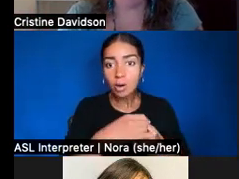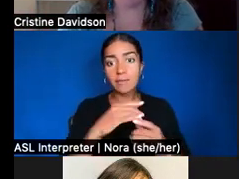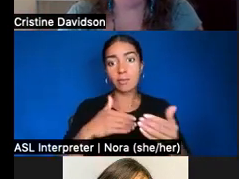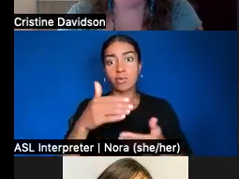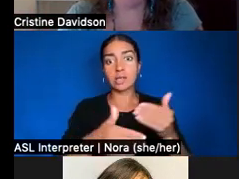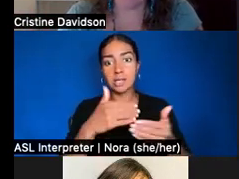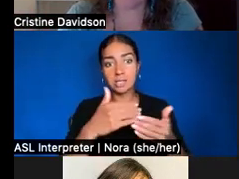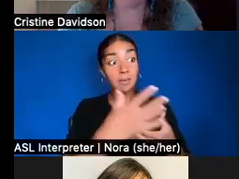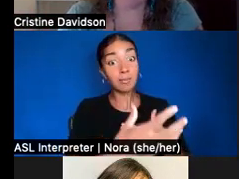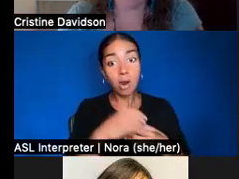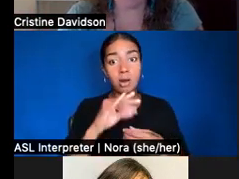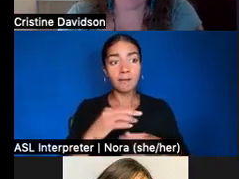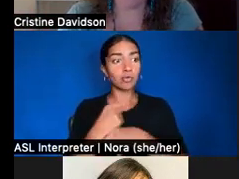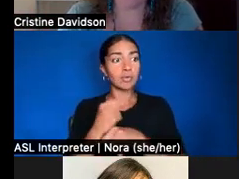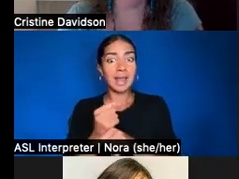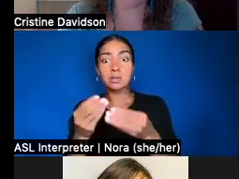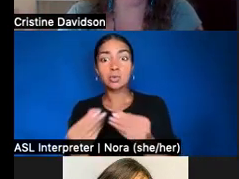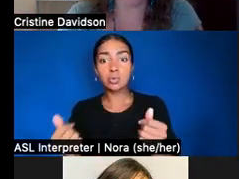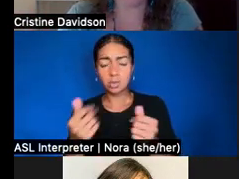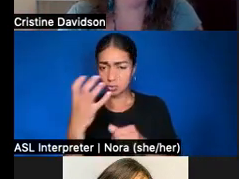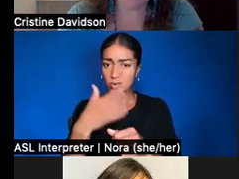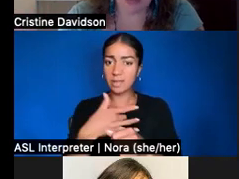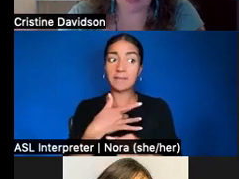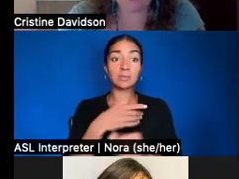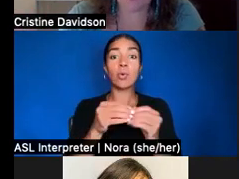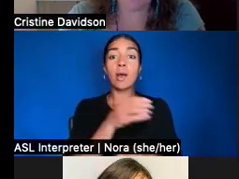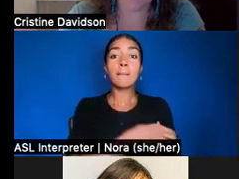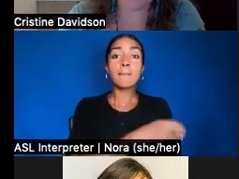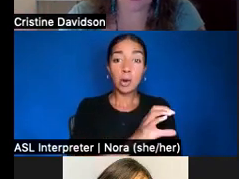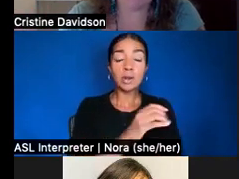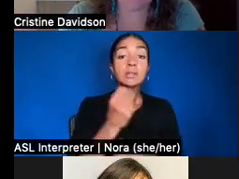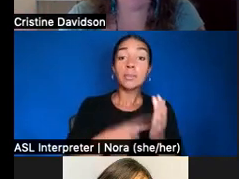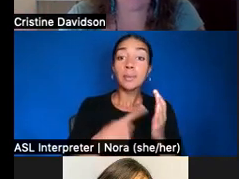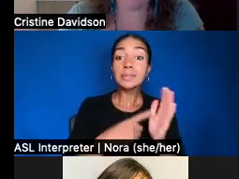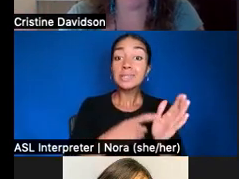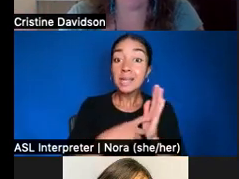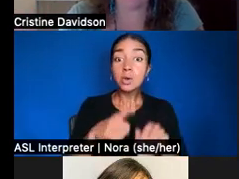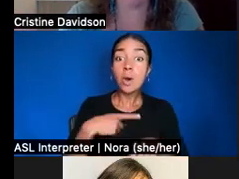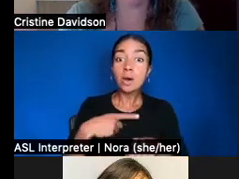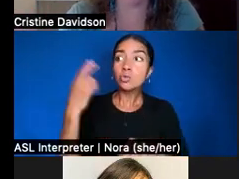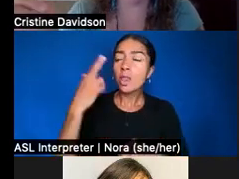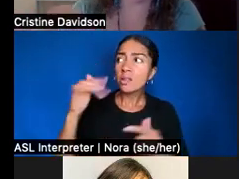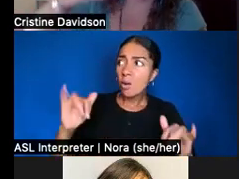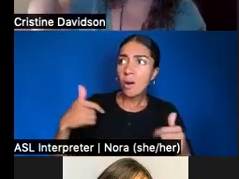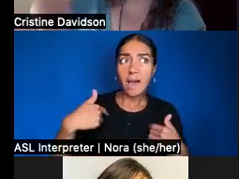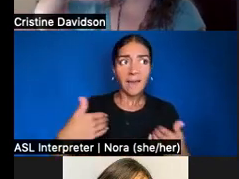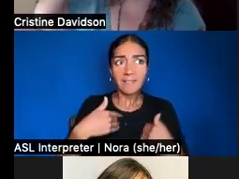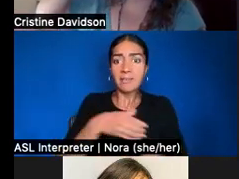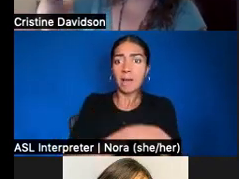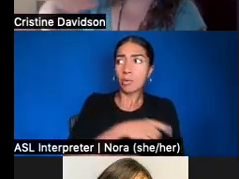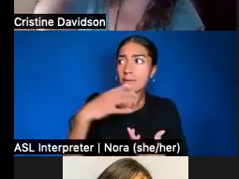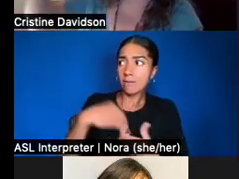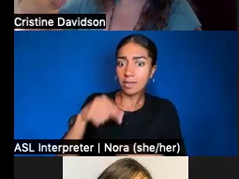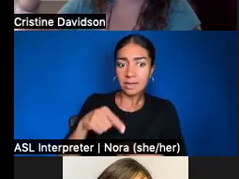And it takes a minute sometimes to feel like you have any power. So as an advocate, we can really support